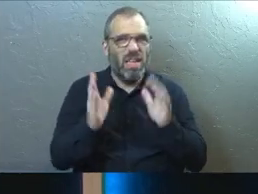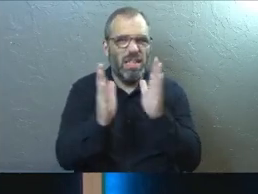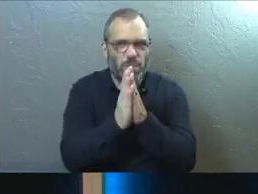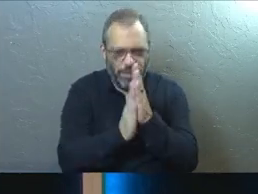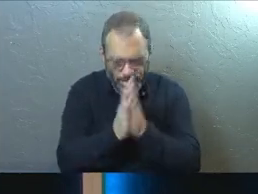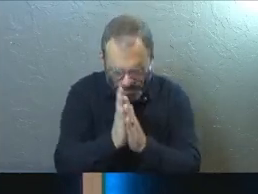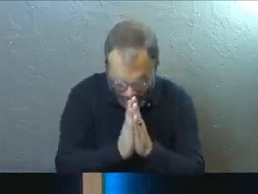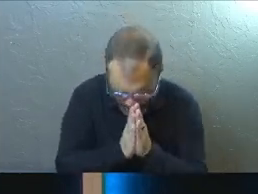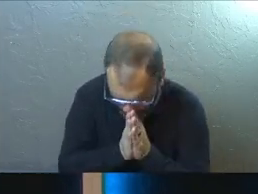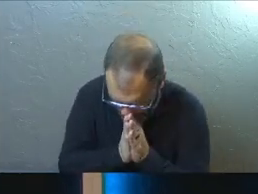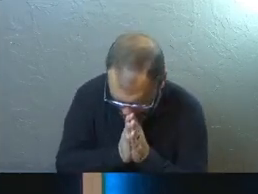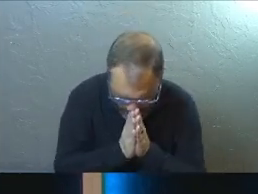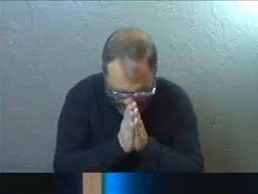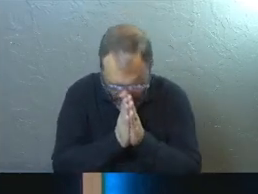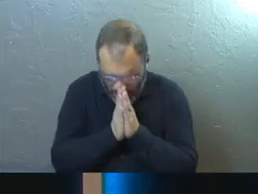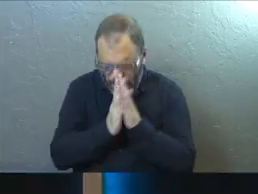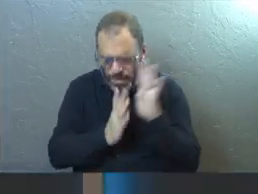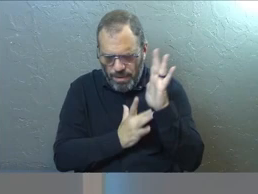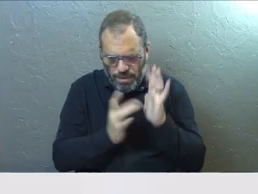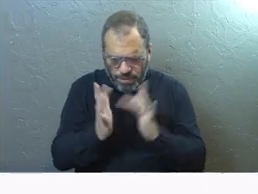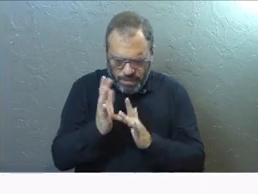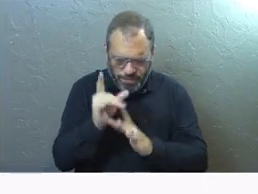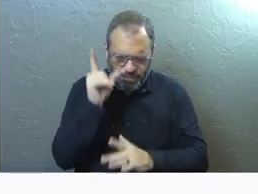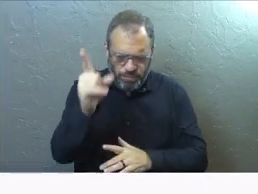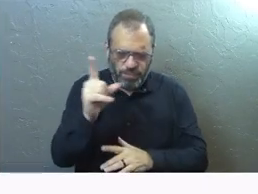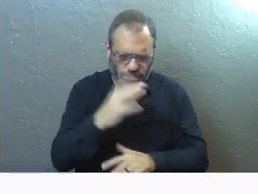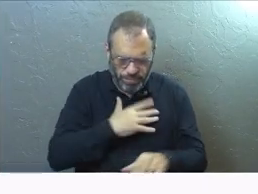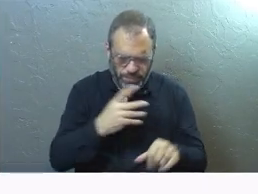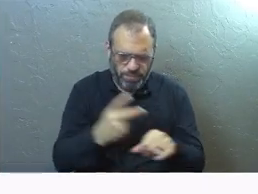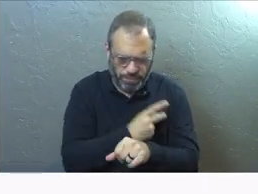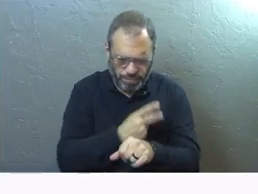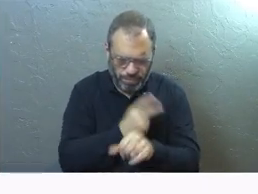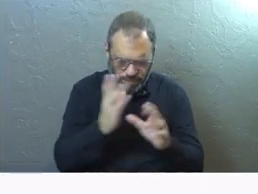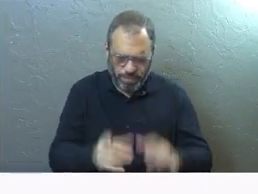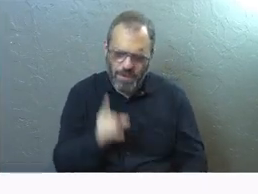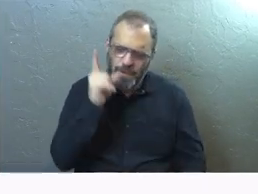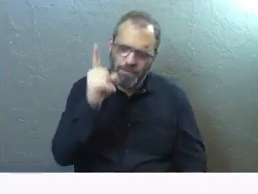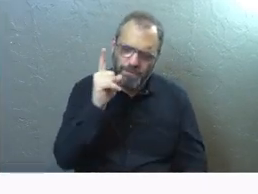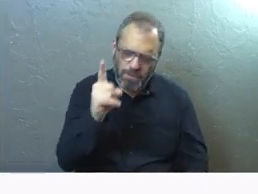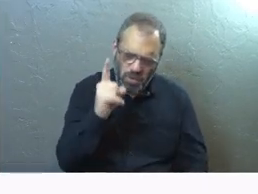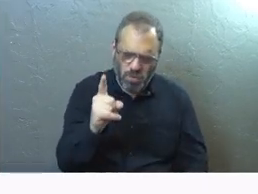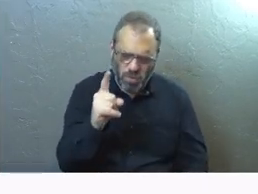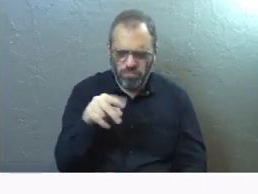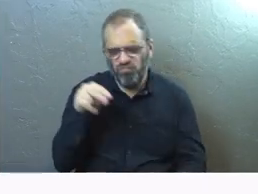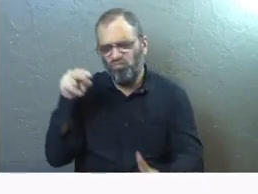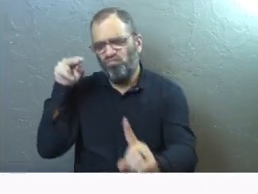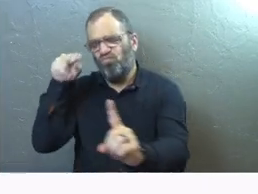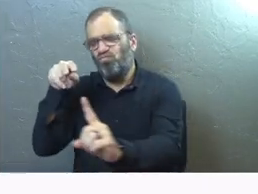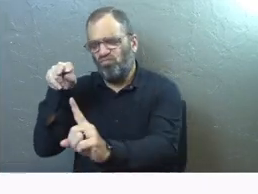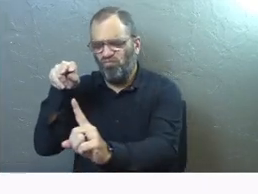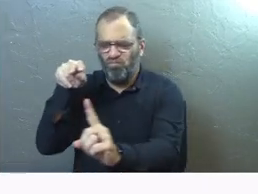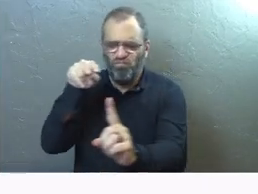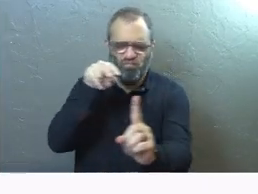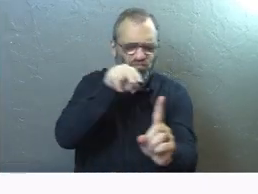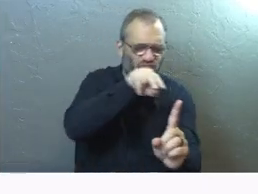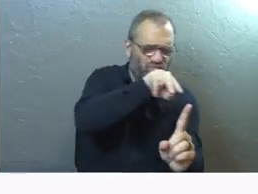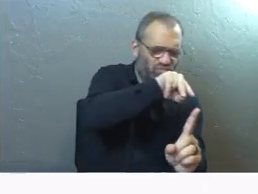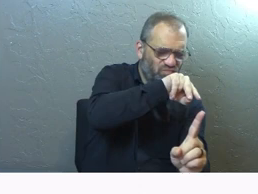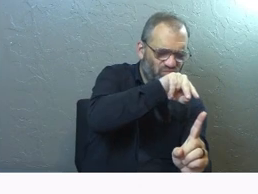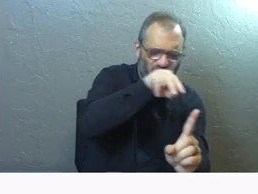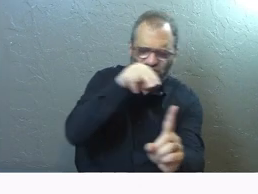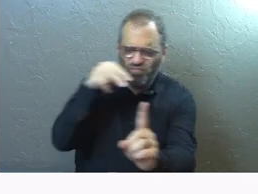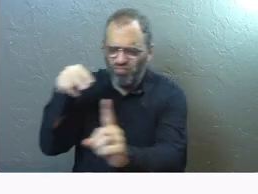pray. Jesus, we thank you that you're our shepherd. God, that you watch over us. God, I thank you